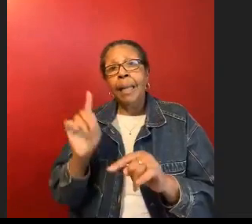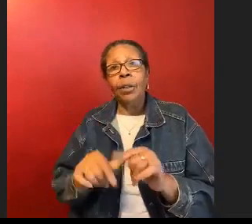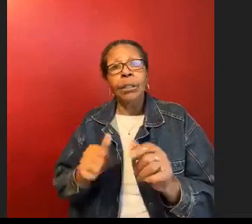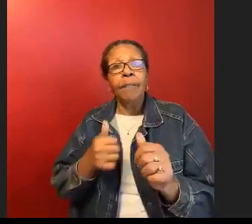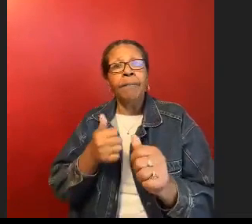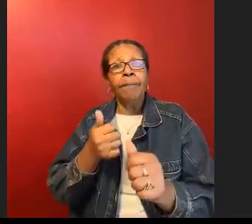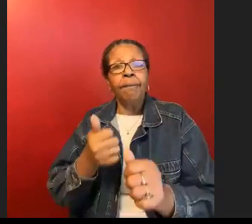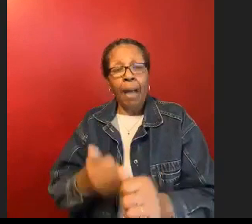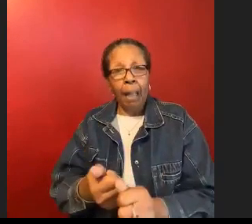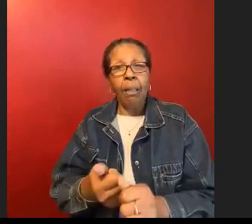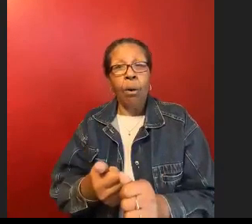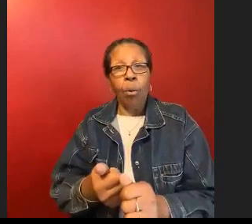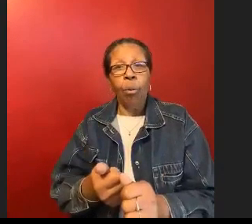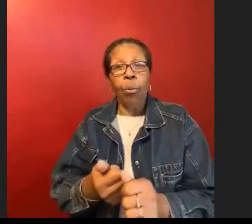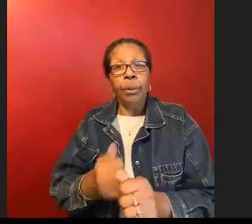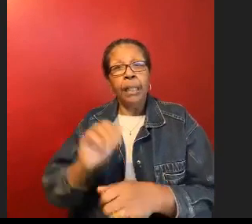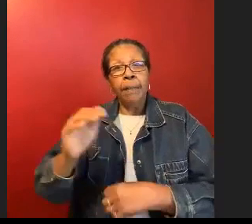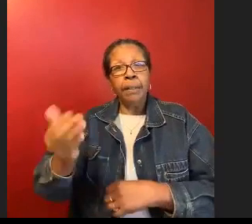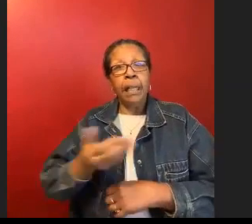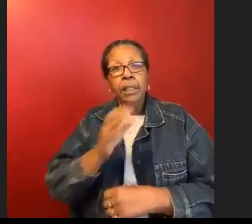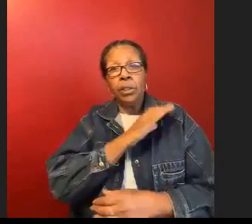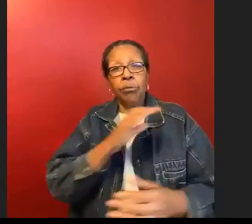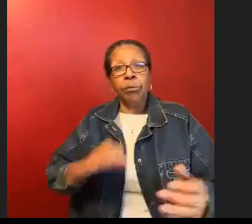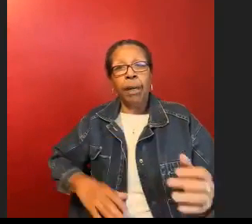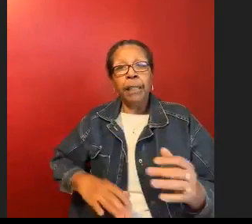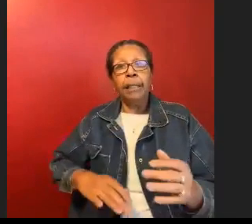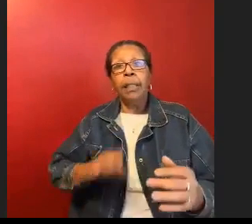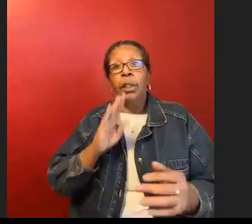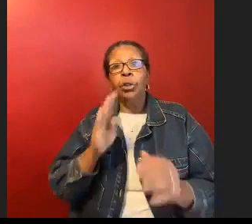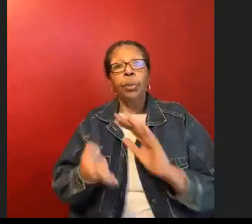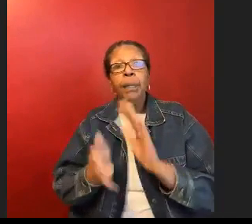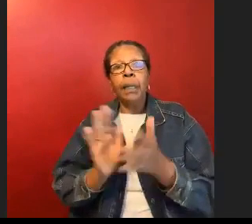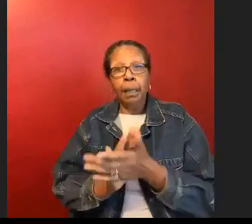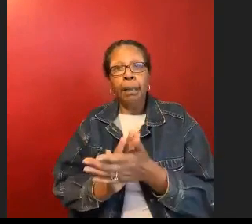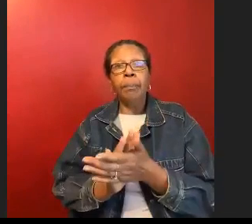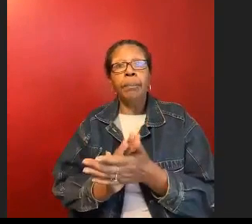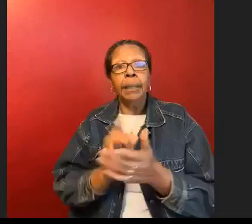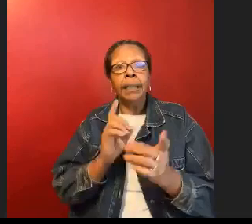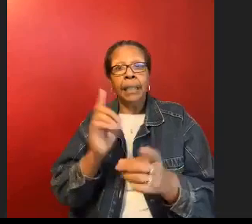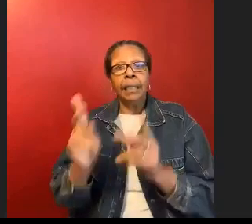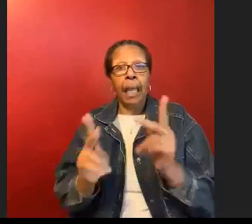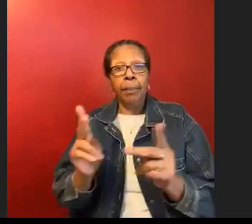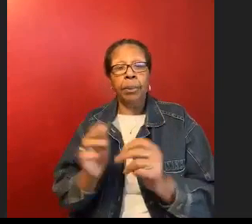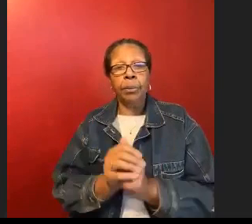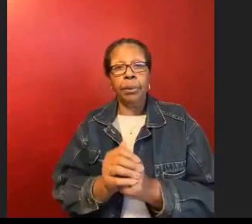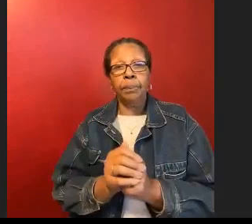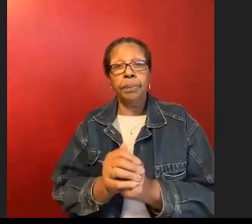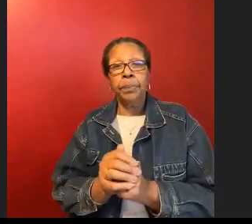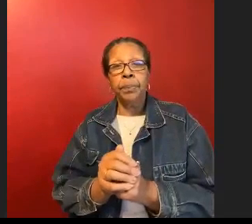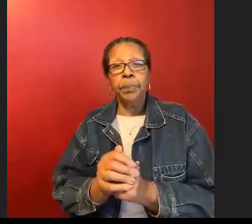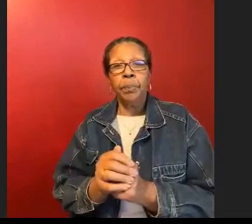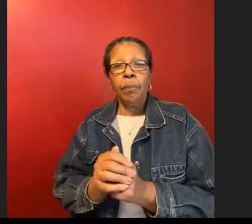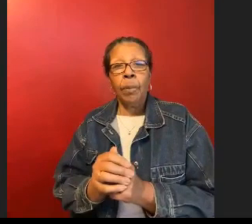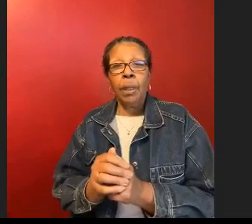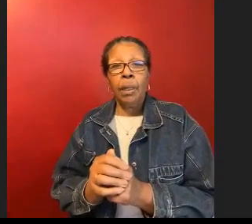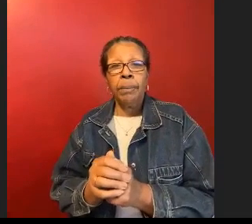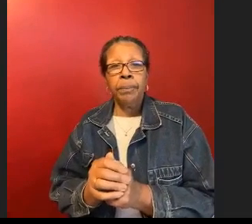that season. So we have Thomas, who is not only with,